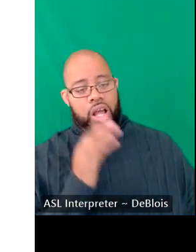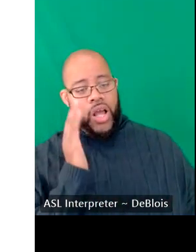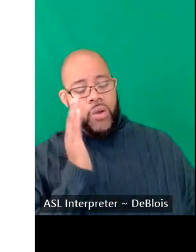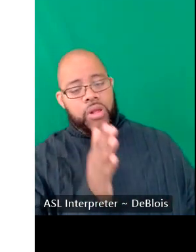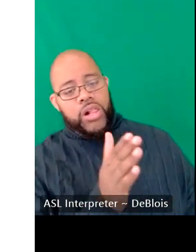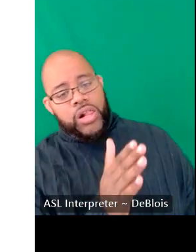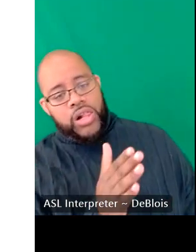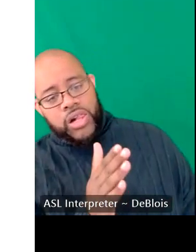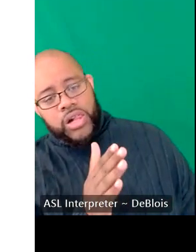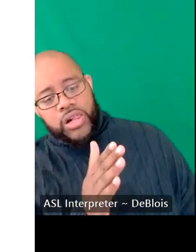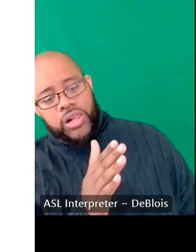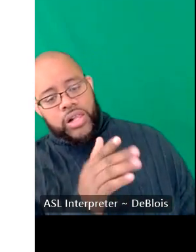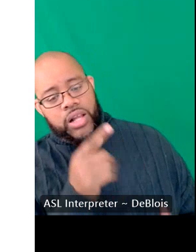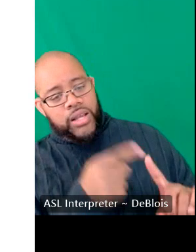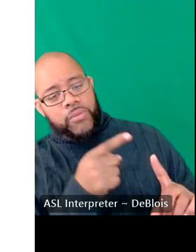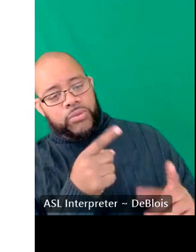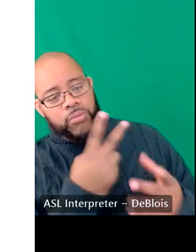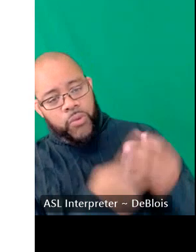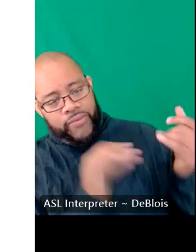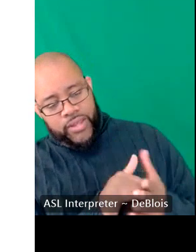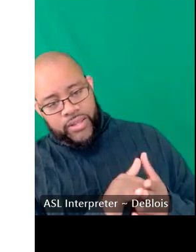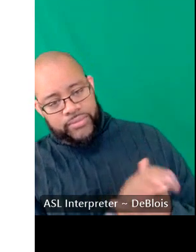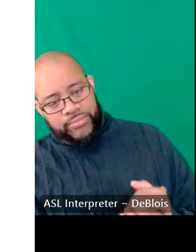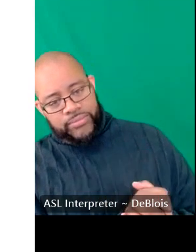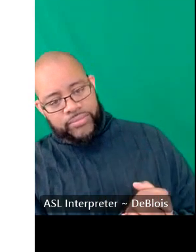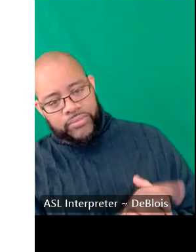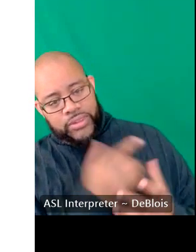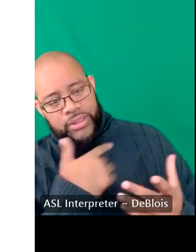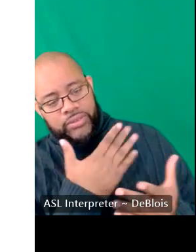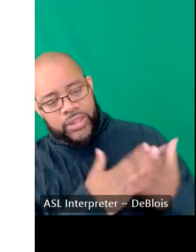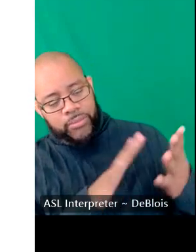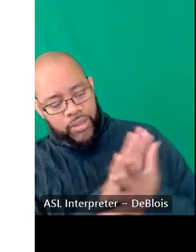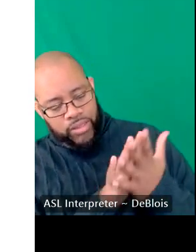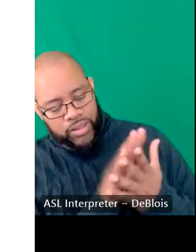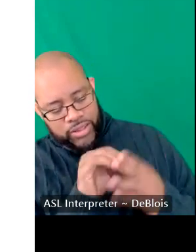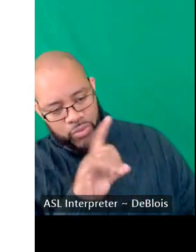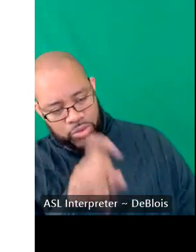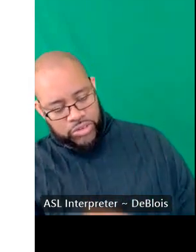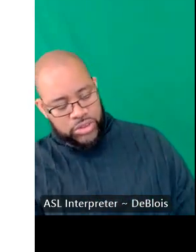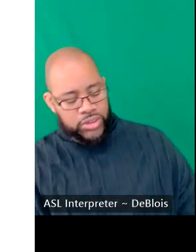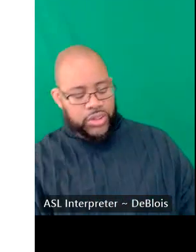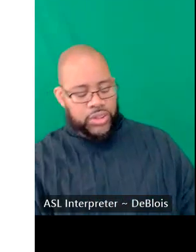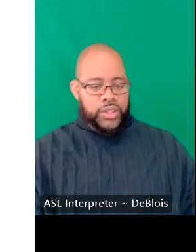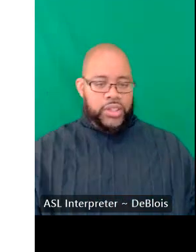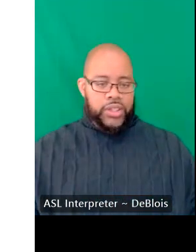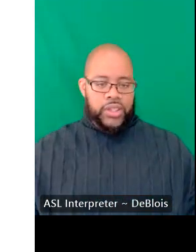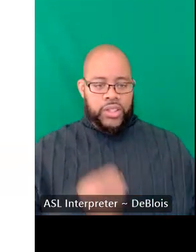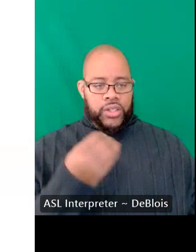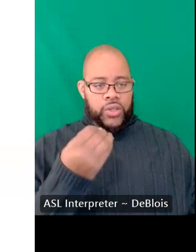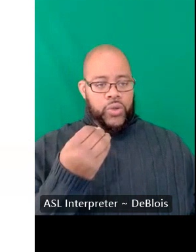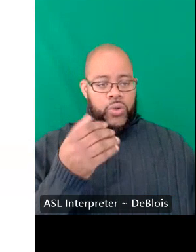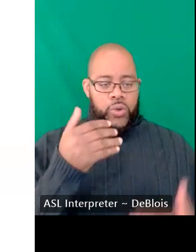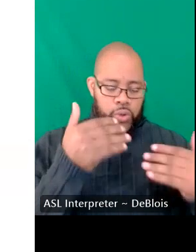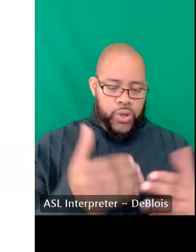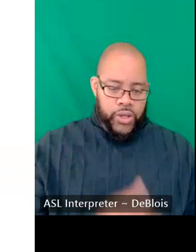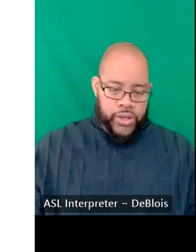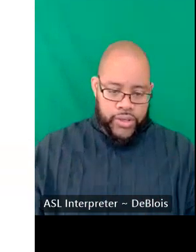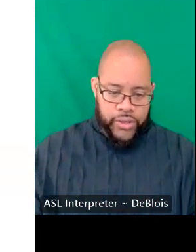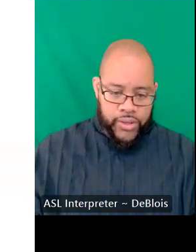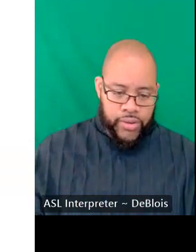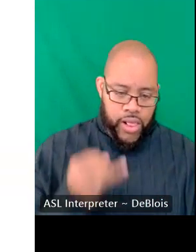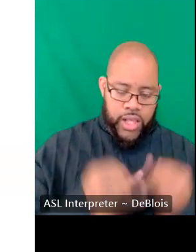I'm gonna award points to both of you for that then, since there's some ambiguity in the question. So go ahead, and for the